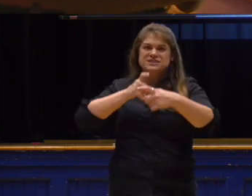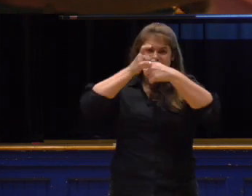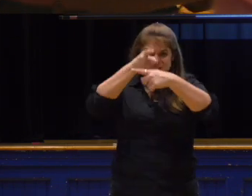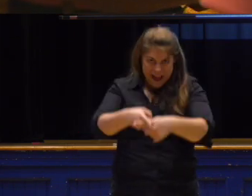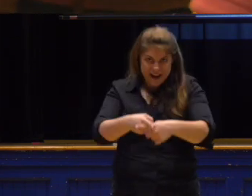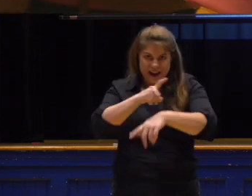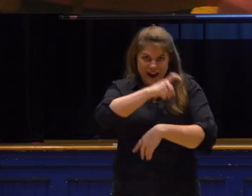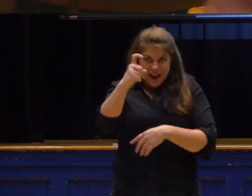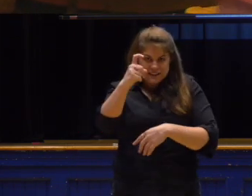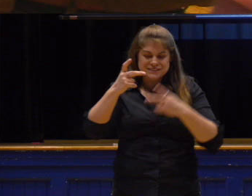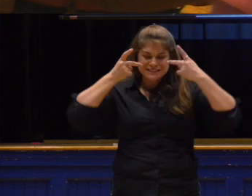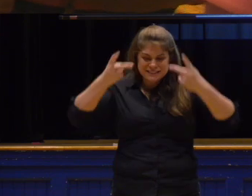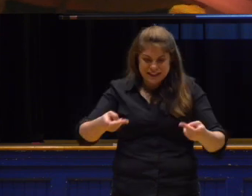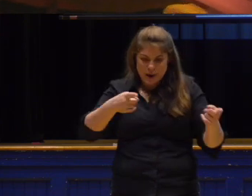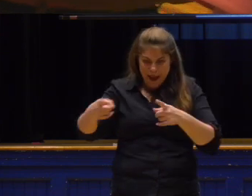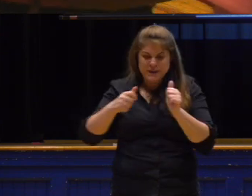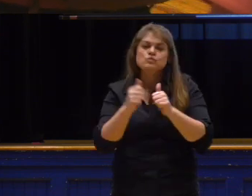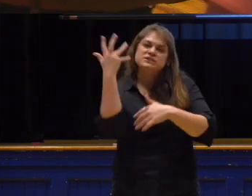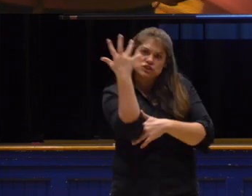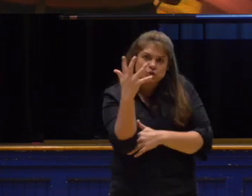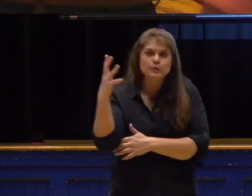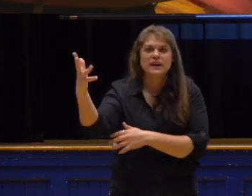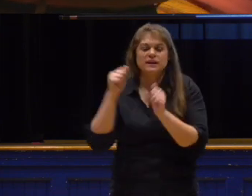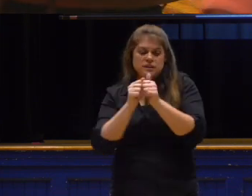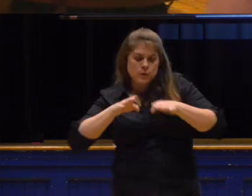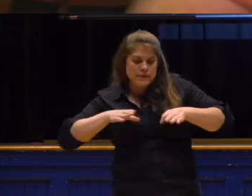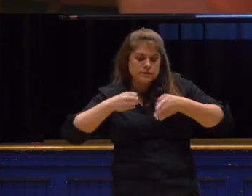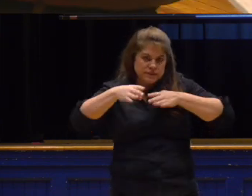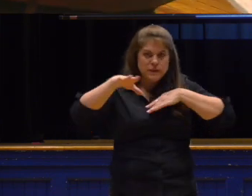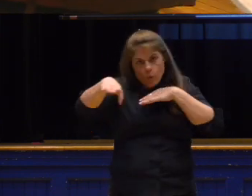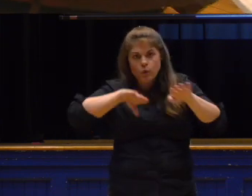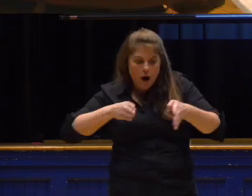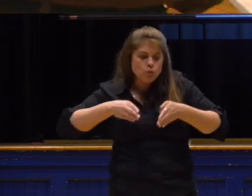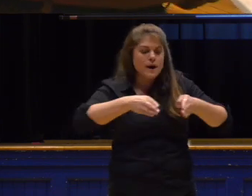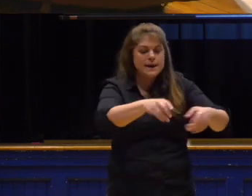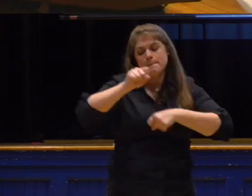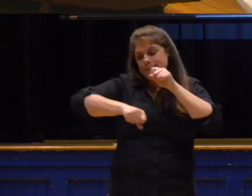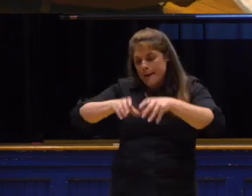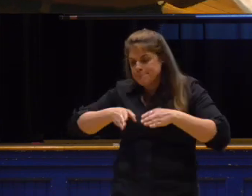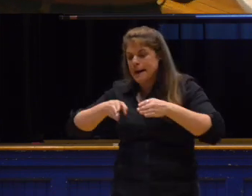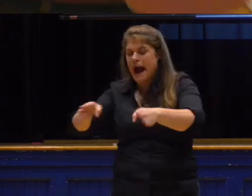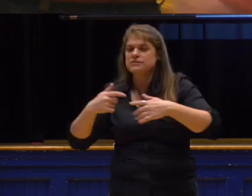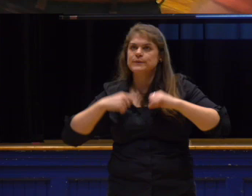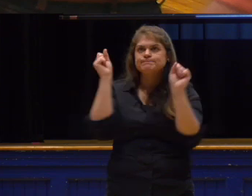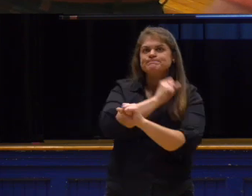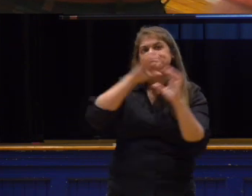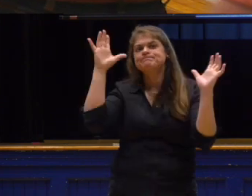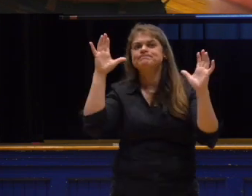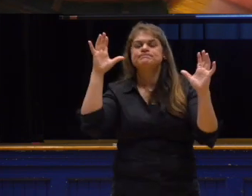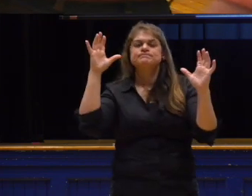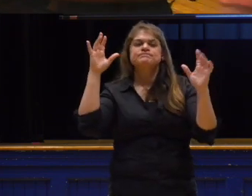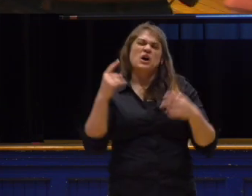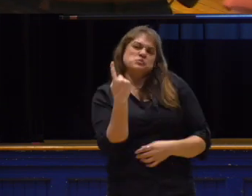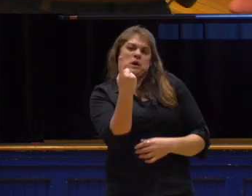see what it is that it will end up as, with the trees, with the walkways, with the bike paths, so we have a good sense of